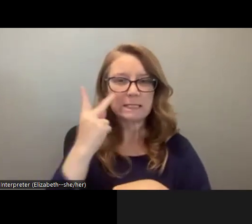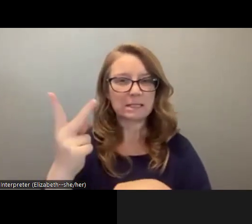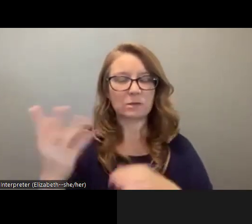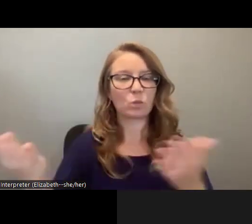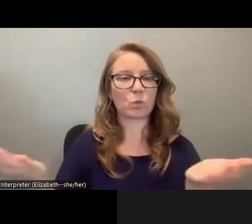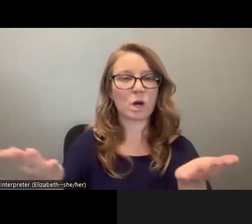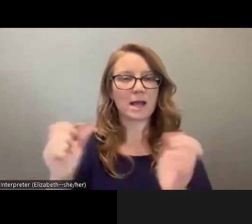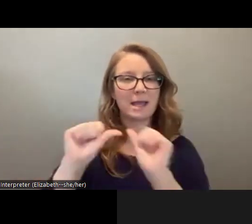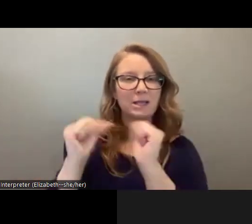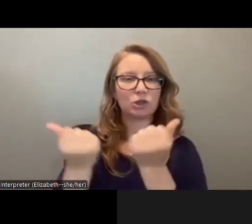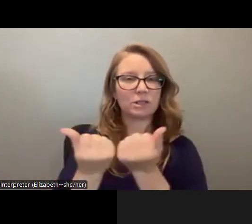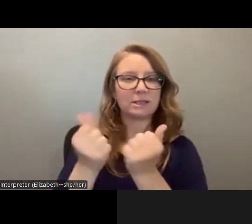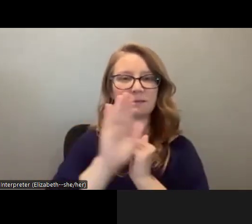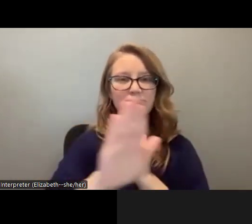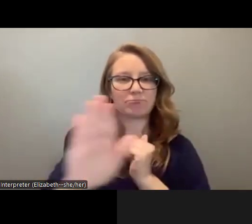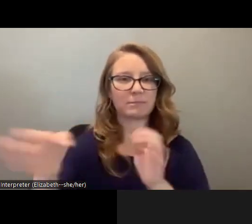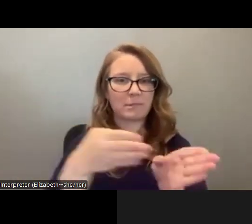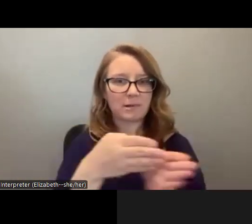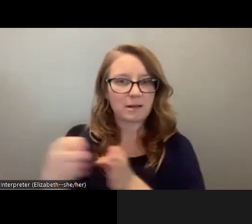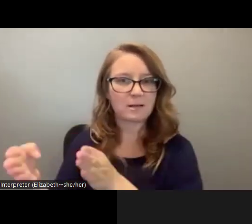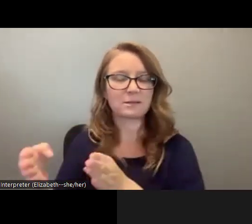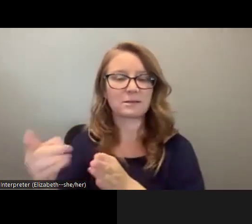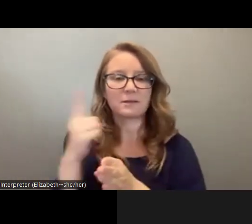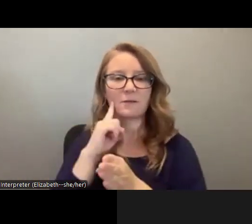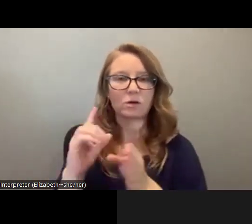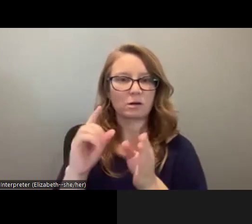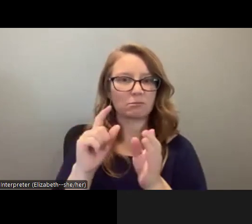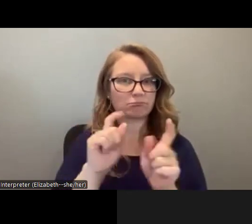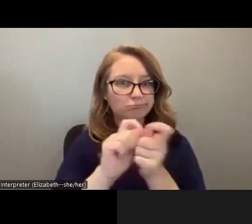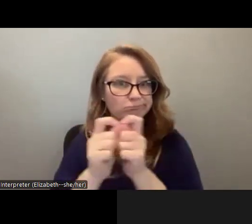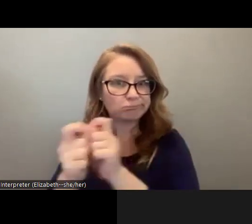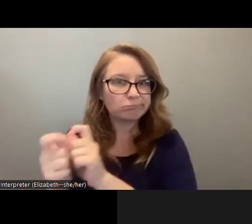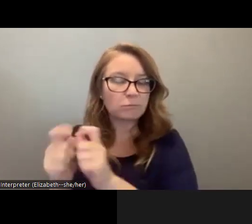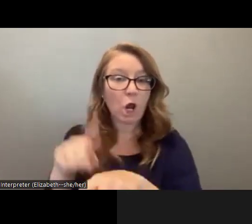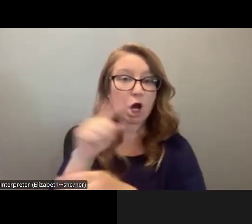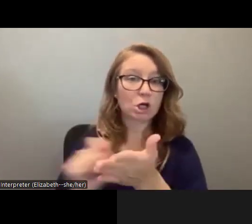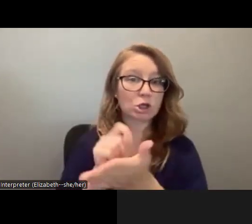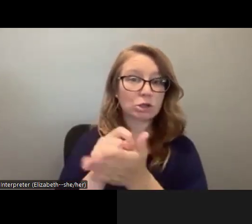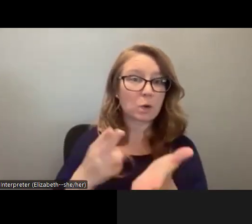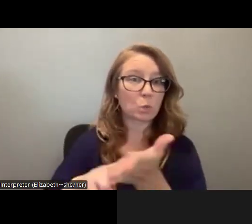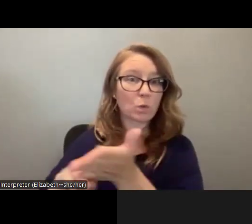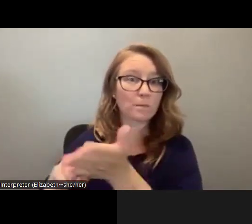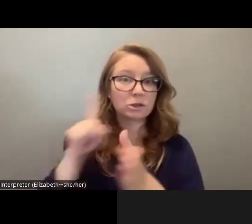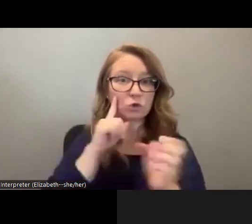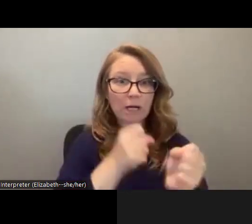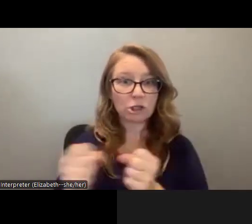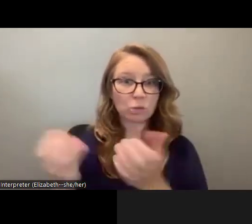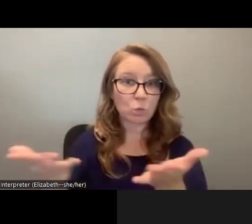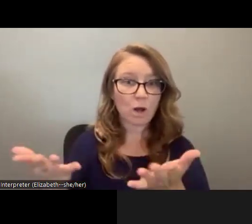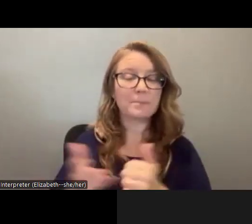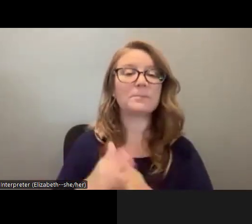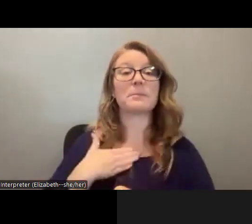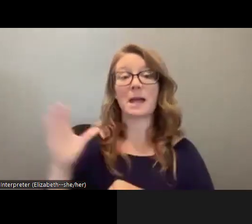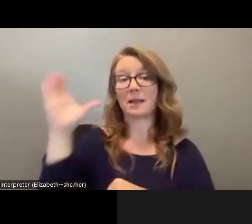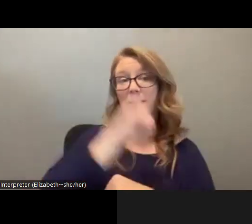the agency's plans are for any additional changes or long-term enrollment strategy. My guess is that we